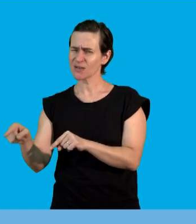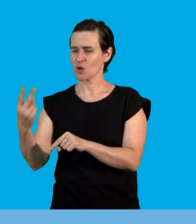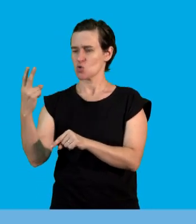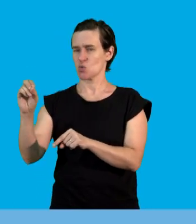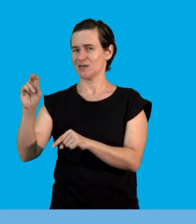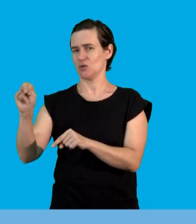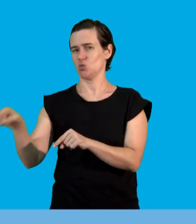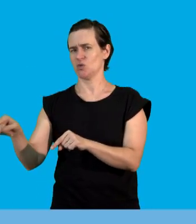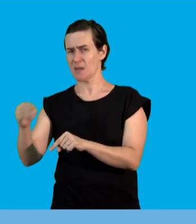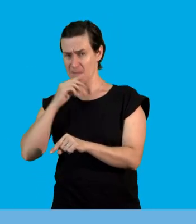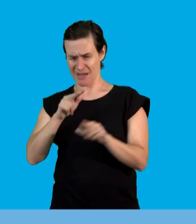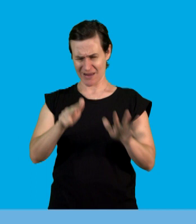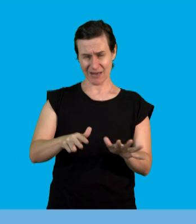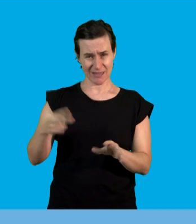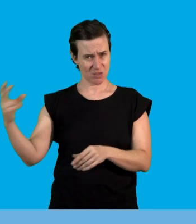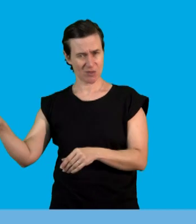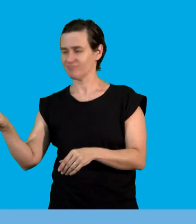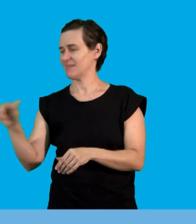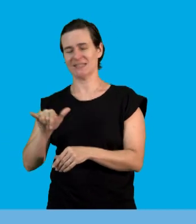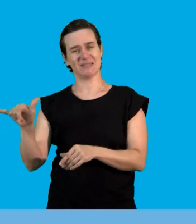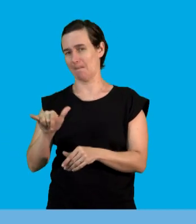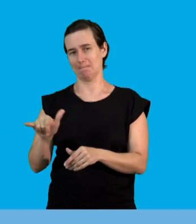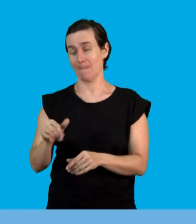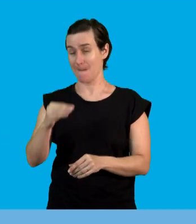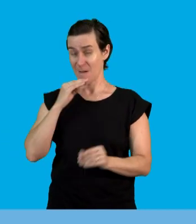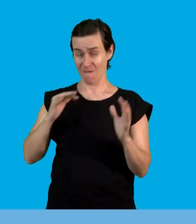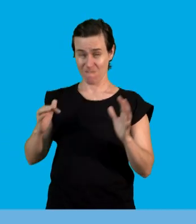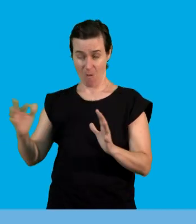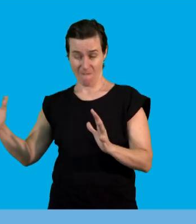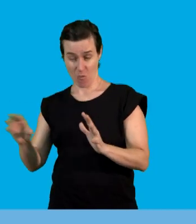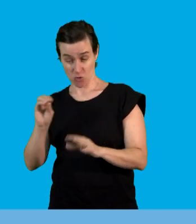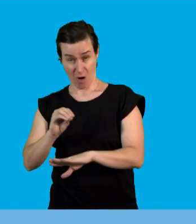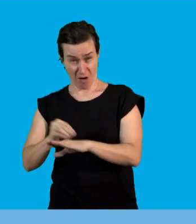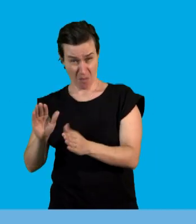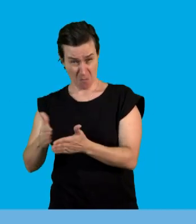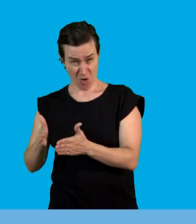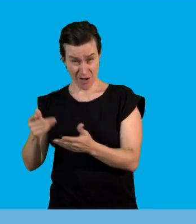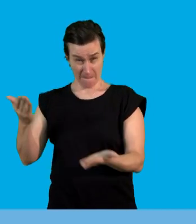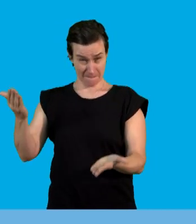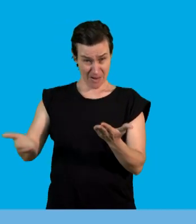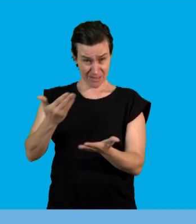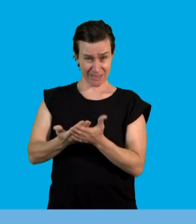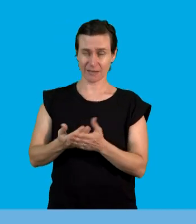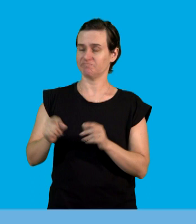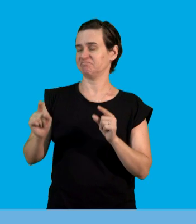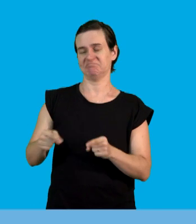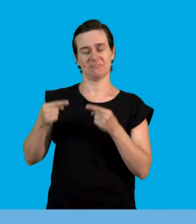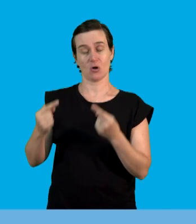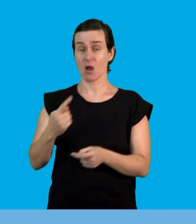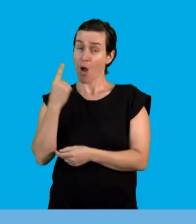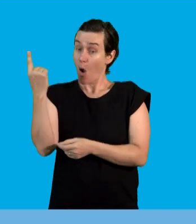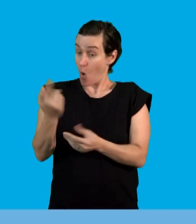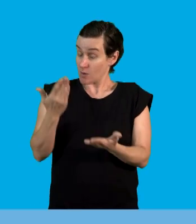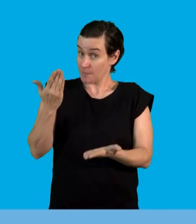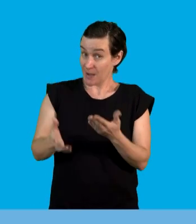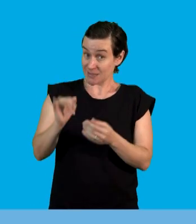forces exerted, they are not the same. So we can't say that these two forces are going to balance each other out. They're only going to balance each other